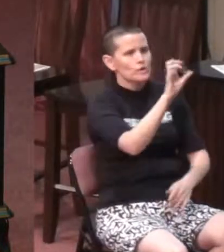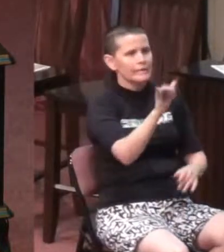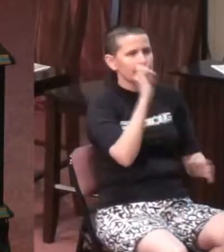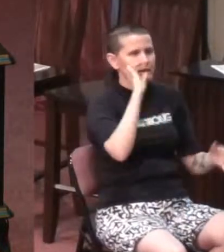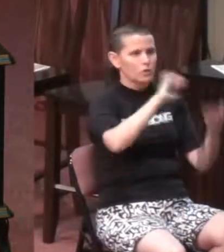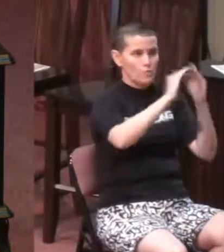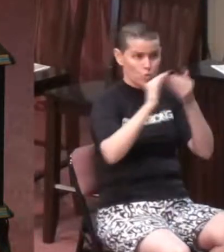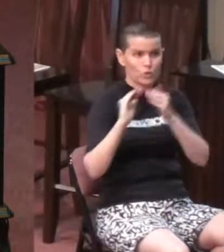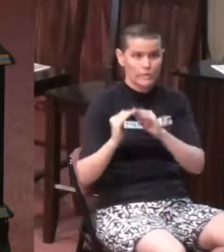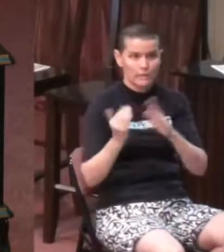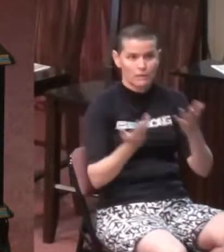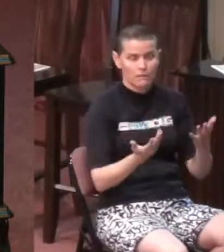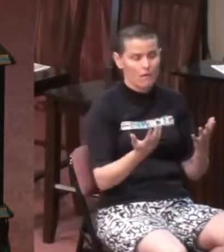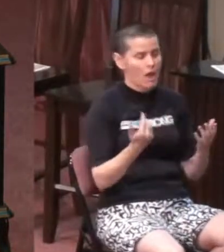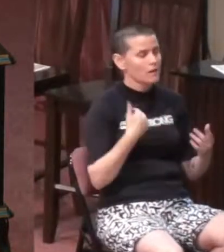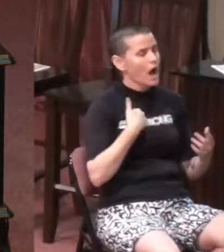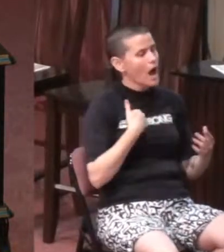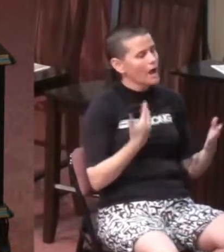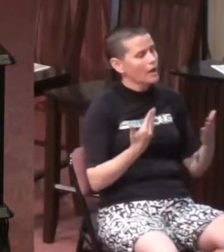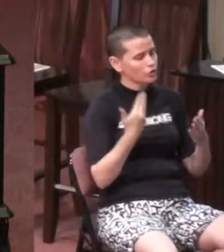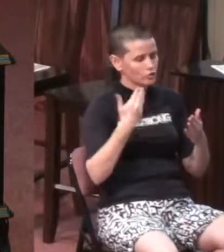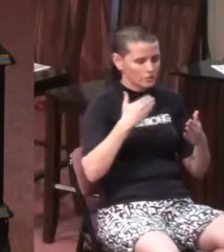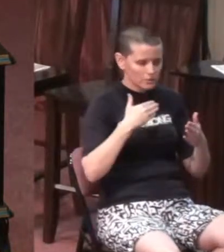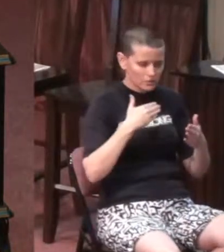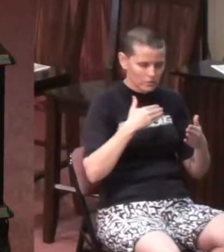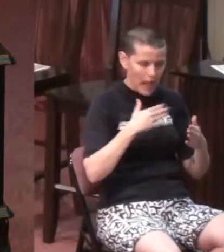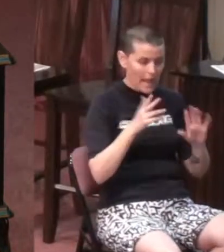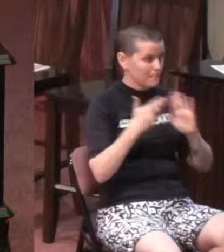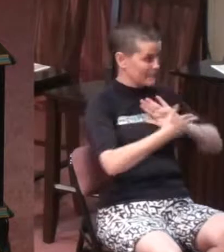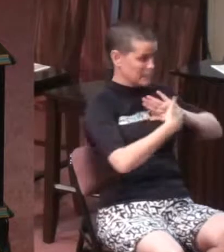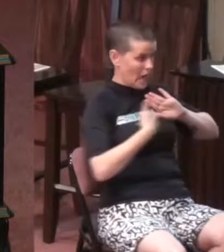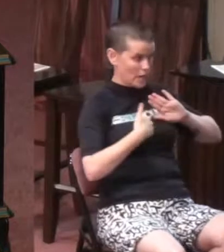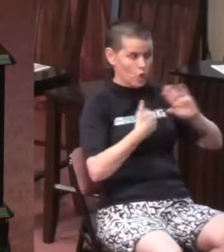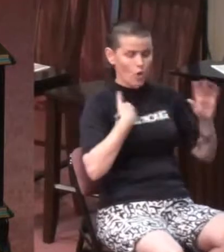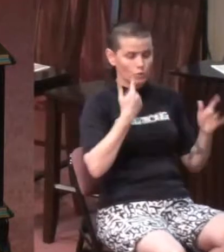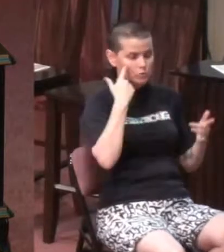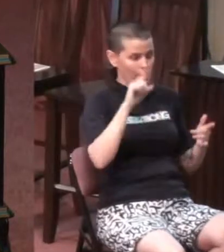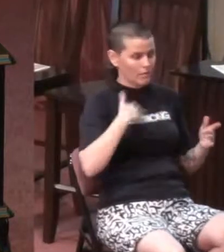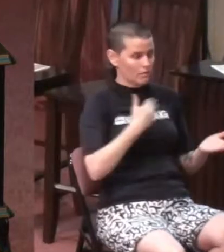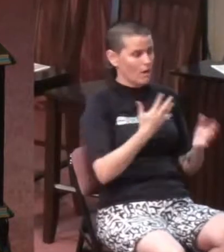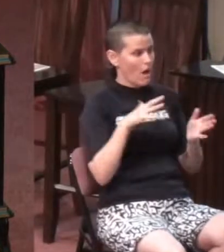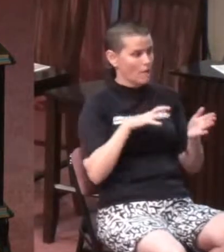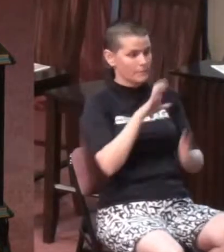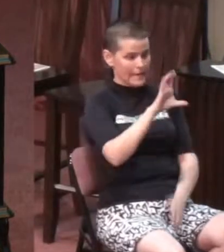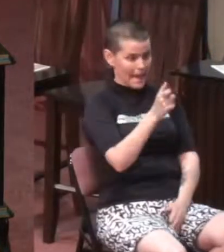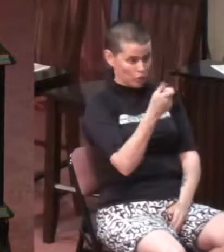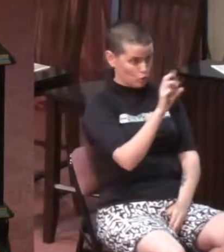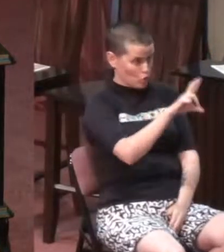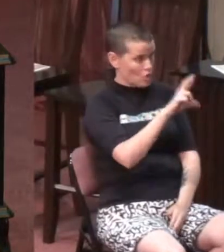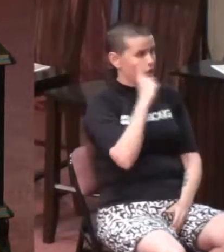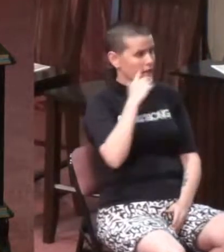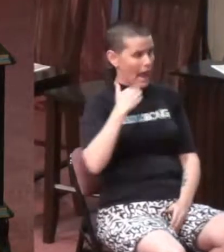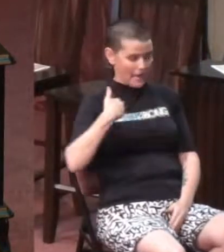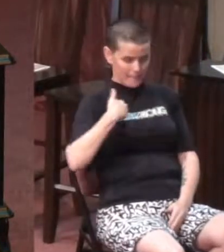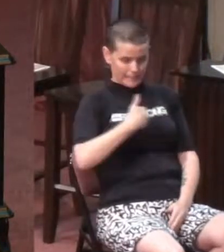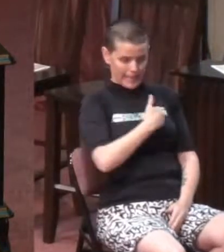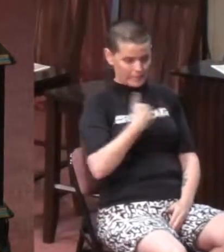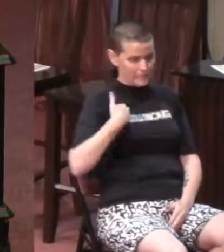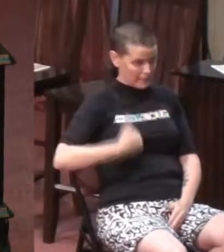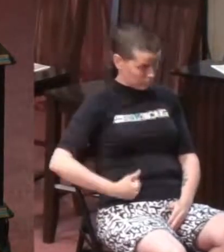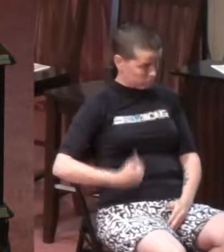and I had just moved through a diagnosis of cancer, had a mastectomy, I mean, there's like lots of things that happened. So talk